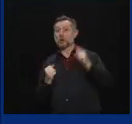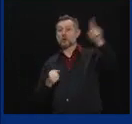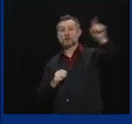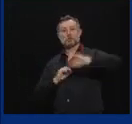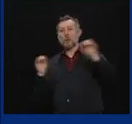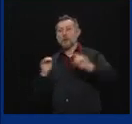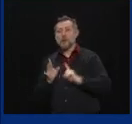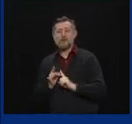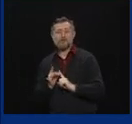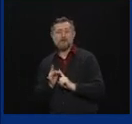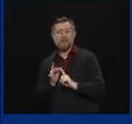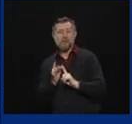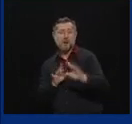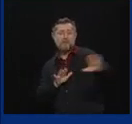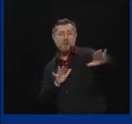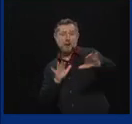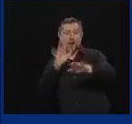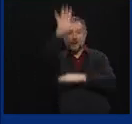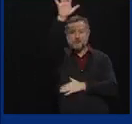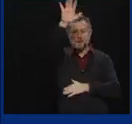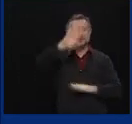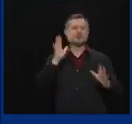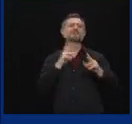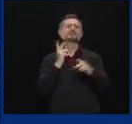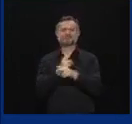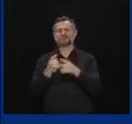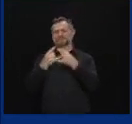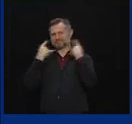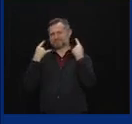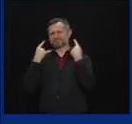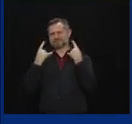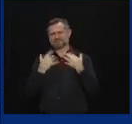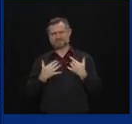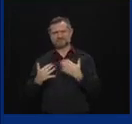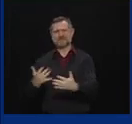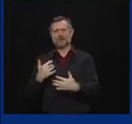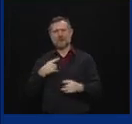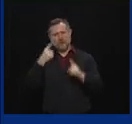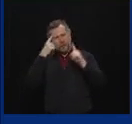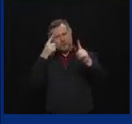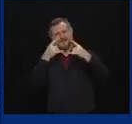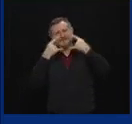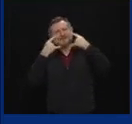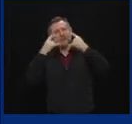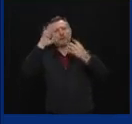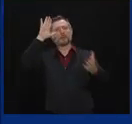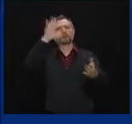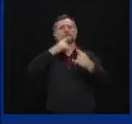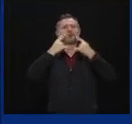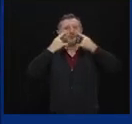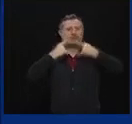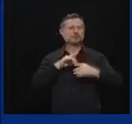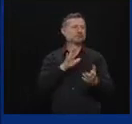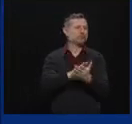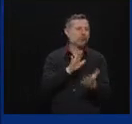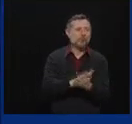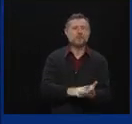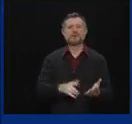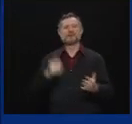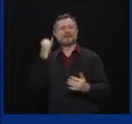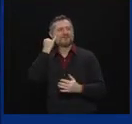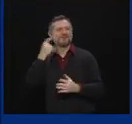Everyone's tired of the masks. I thought I'd be able, at this point, be able to talk about removing masks in schools, but if there's no progress, we're going to have stricter